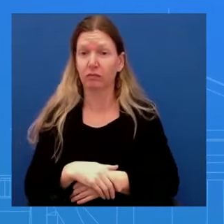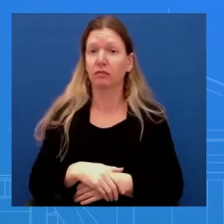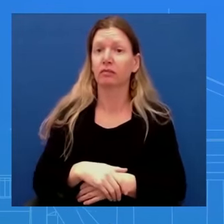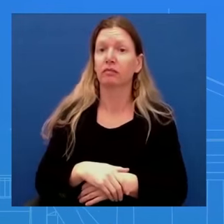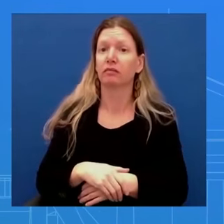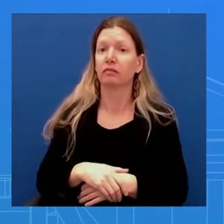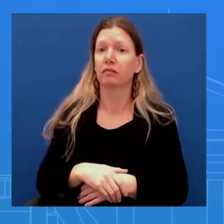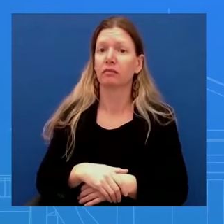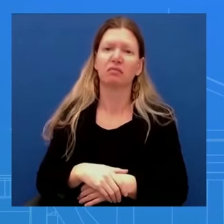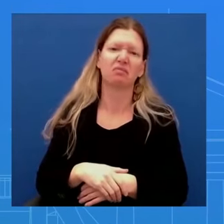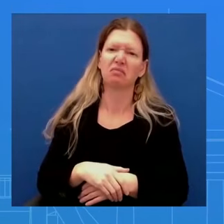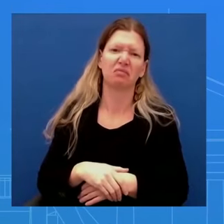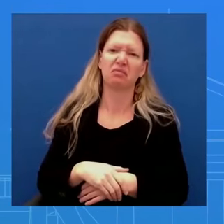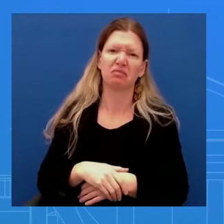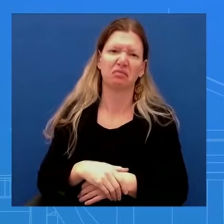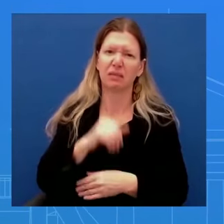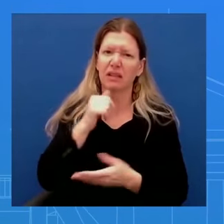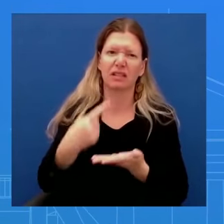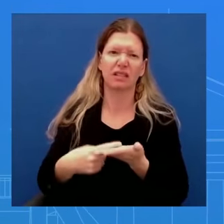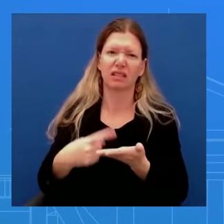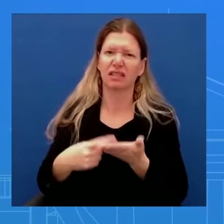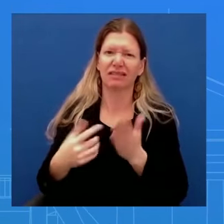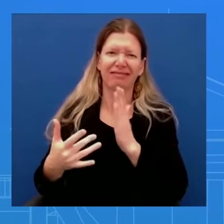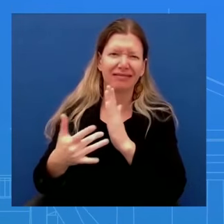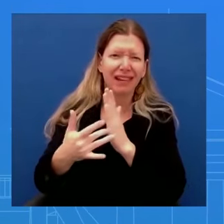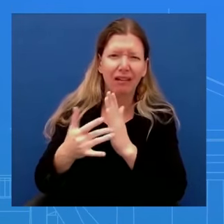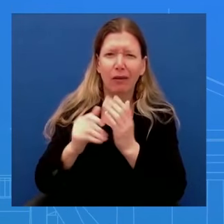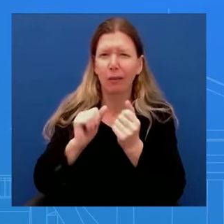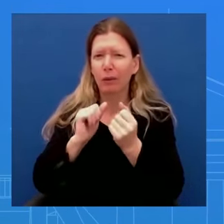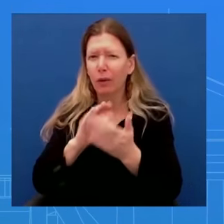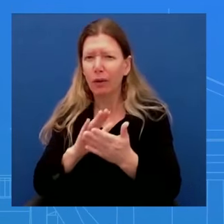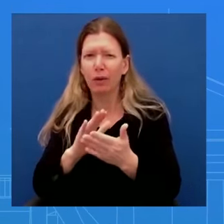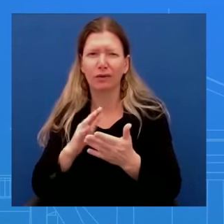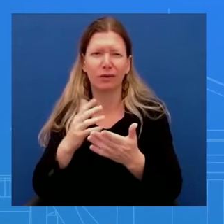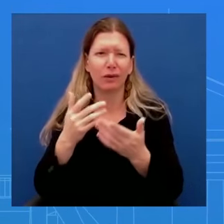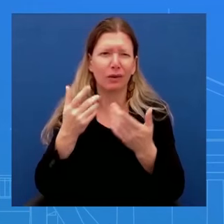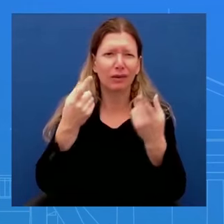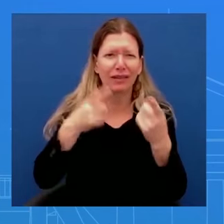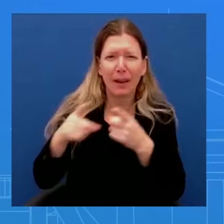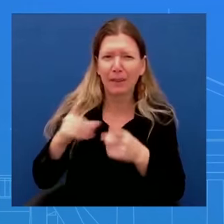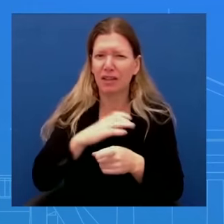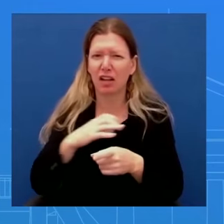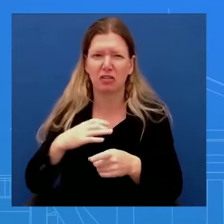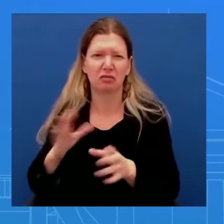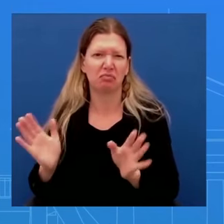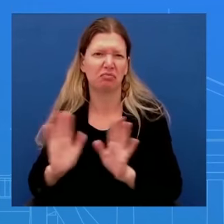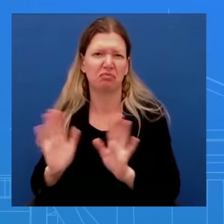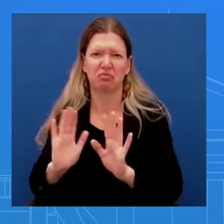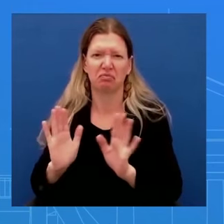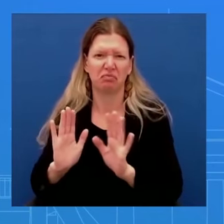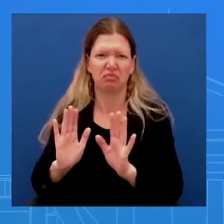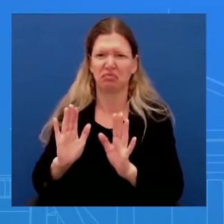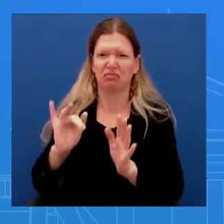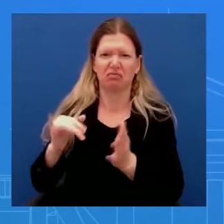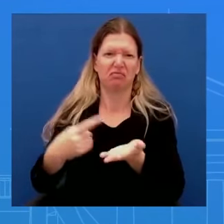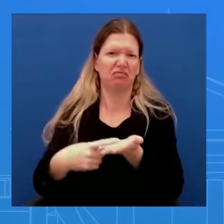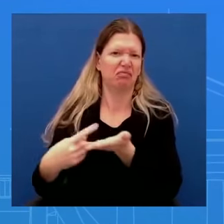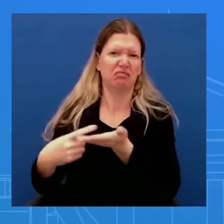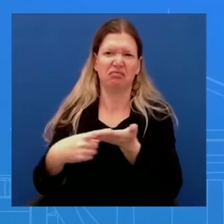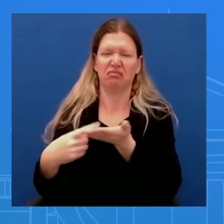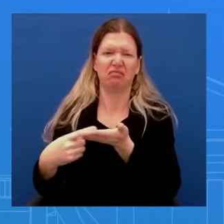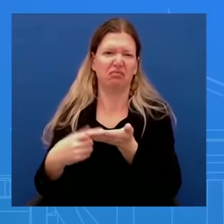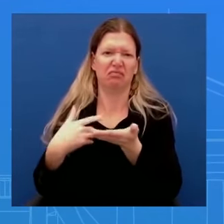the technical approach or the approach of Congress from here. I'm going to let the conversations and negotiations happen. The conversations happen. Let's just say that